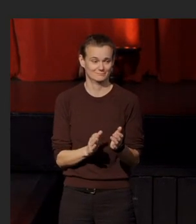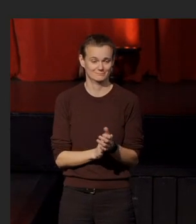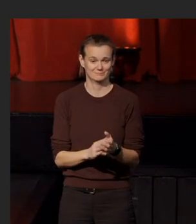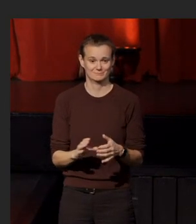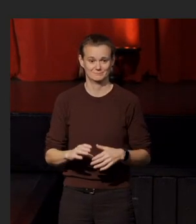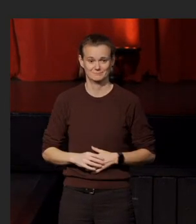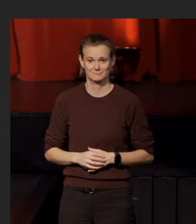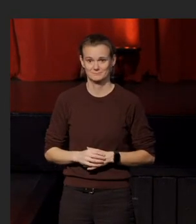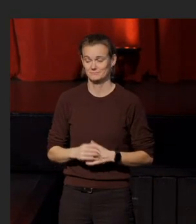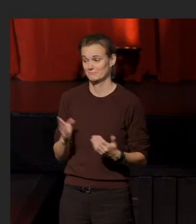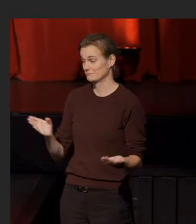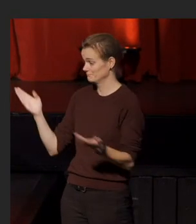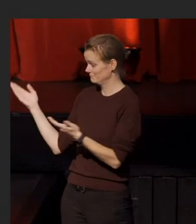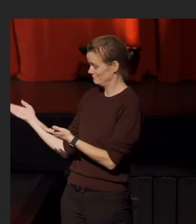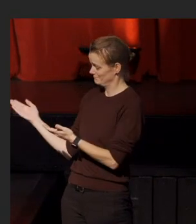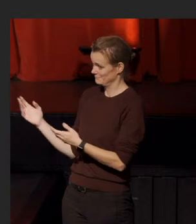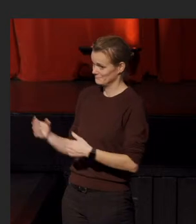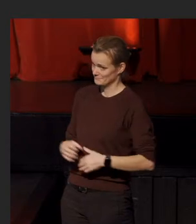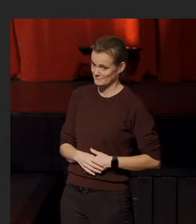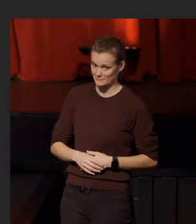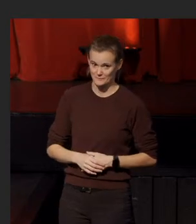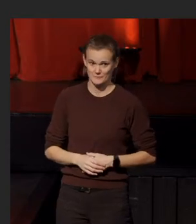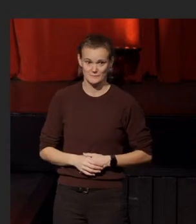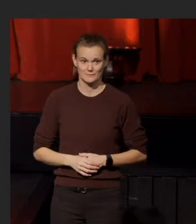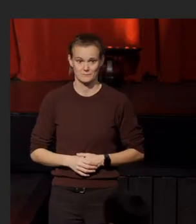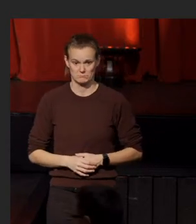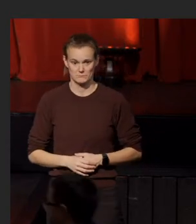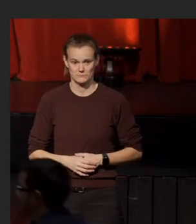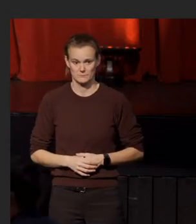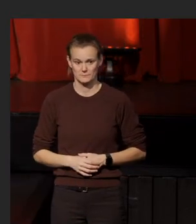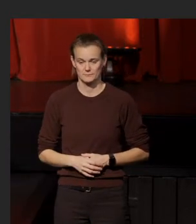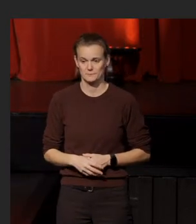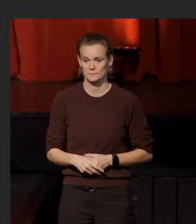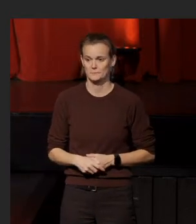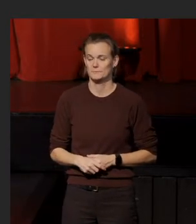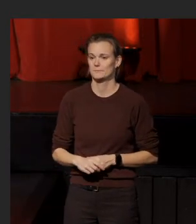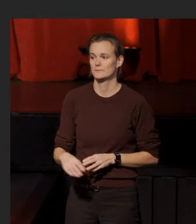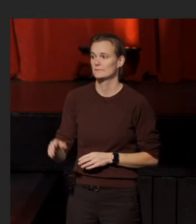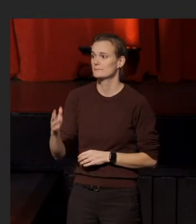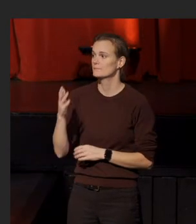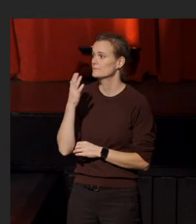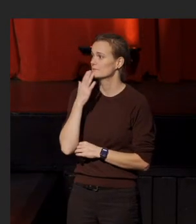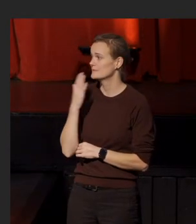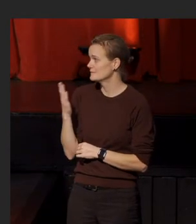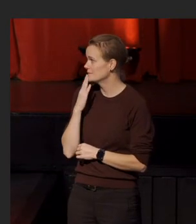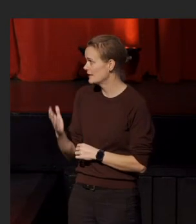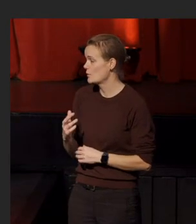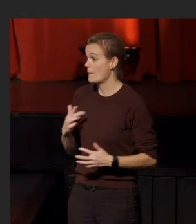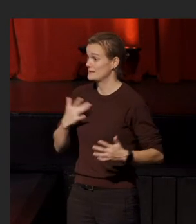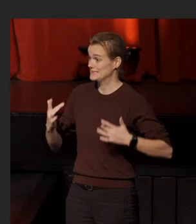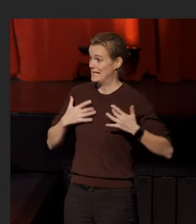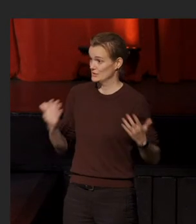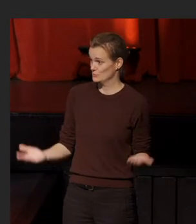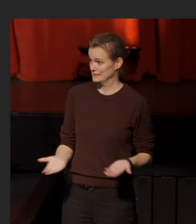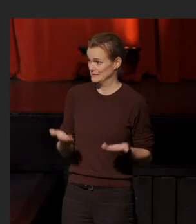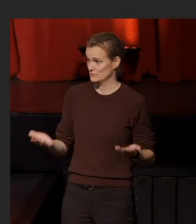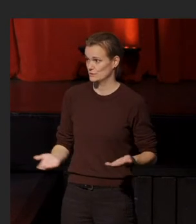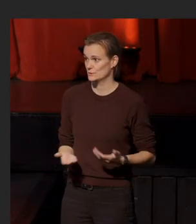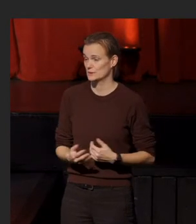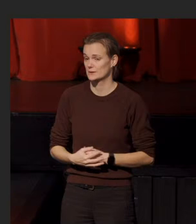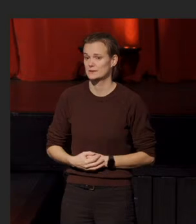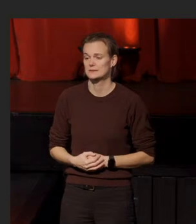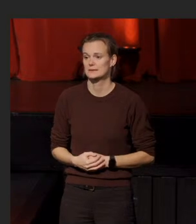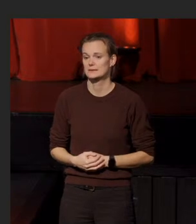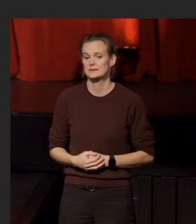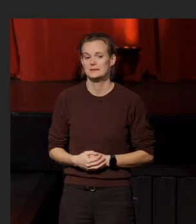Professor Elizabeth Dubois, your opening remarks. Thank you so much. I am really excited to be here because this is a